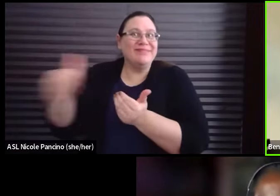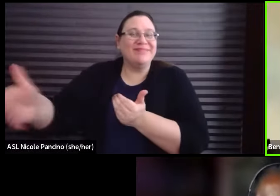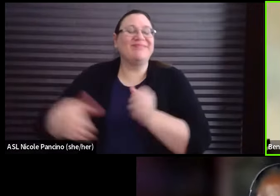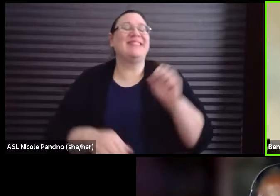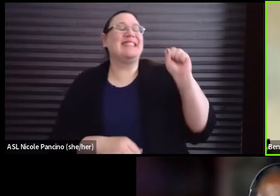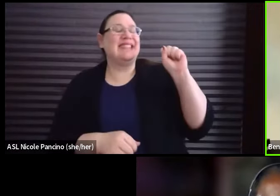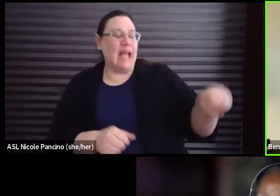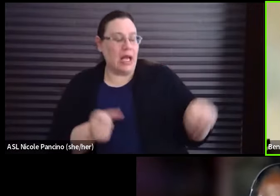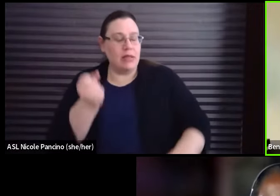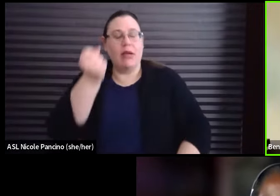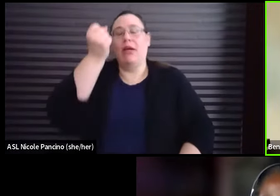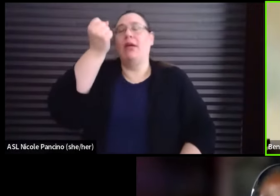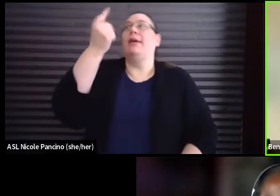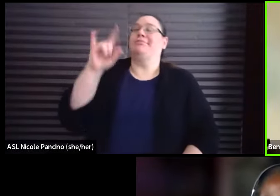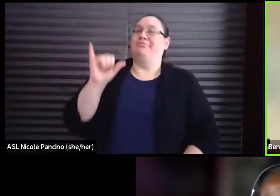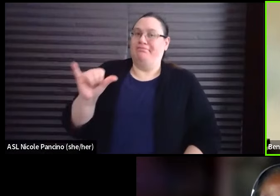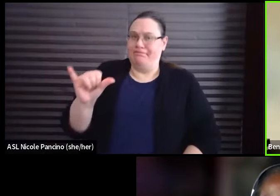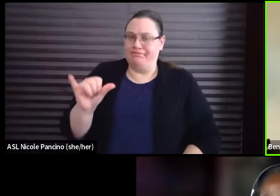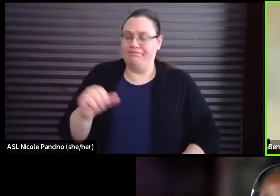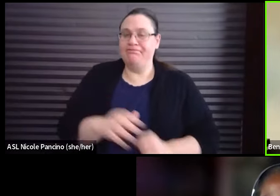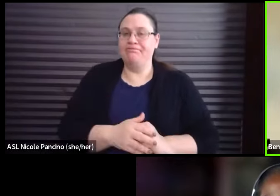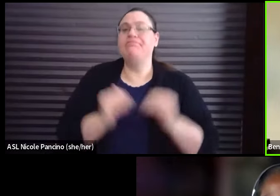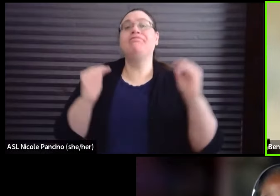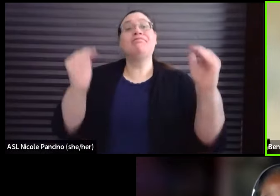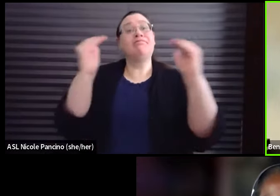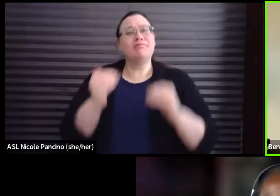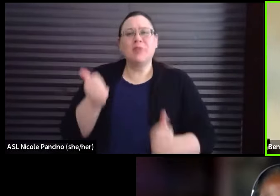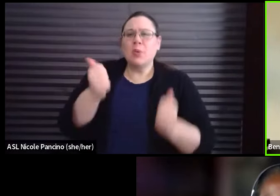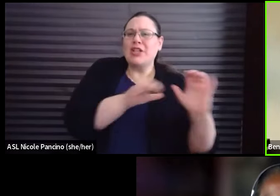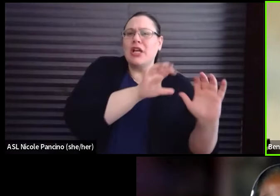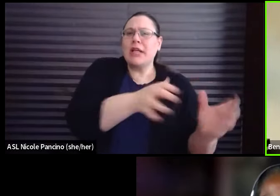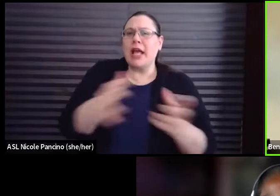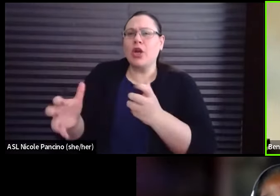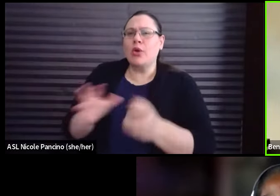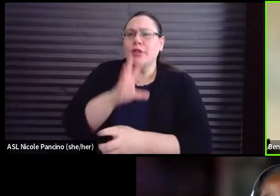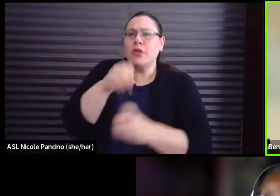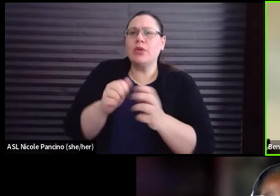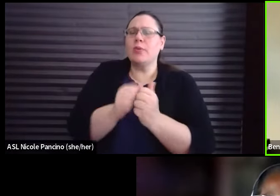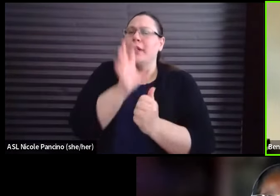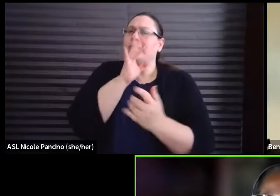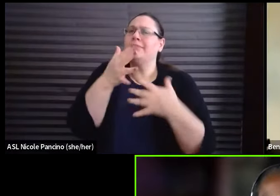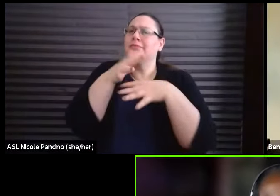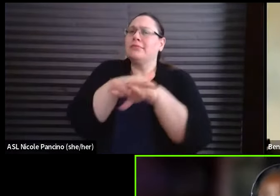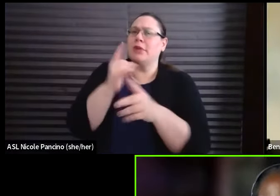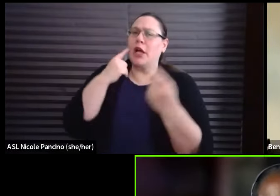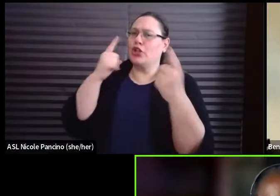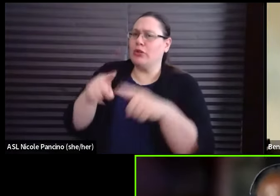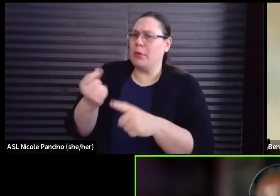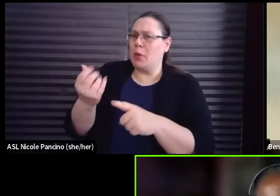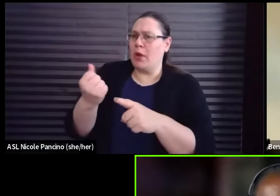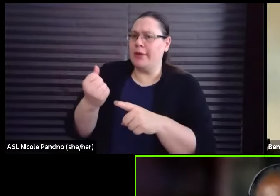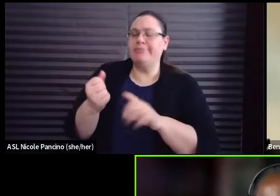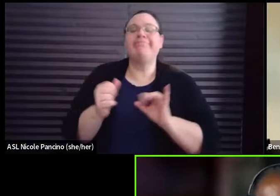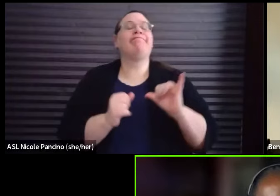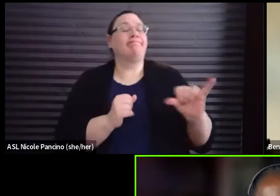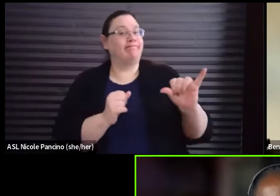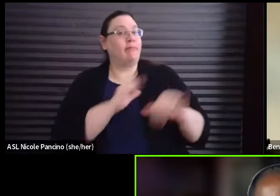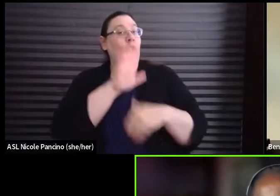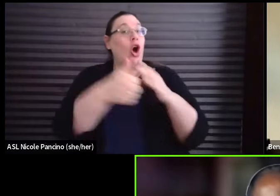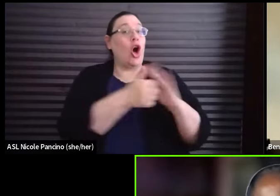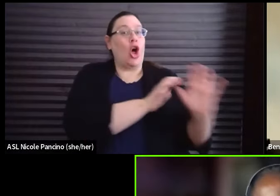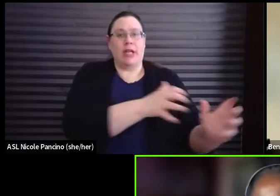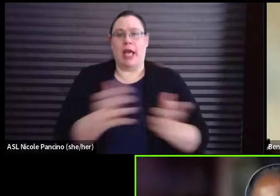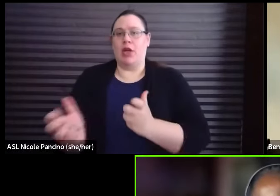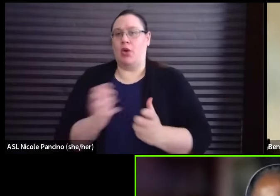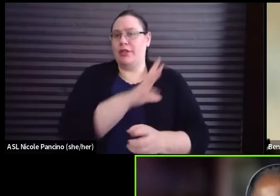What categories are covered under the dubbing agreement? all categories are covered under the dubbing